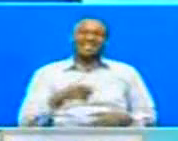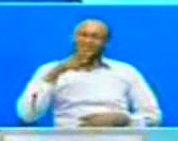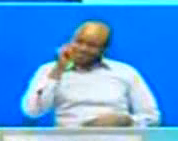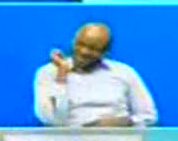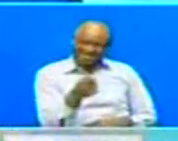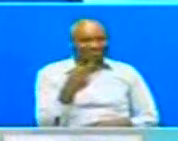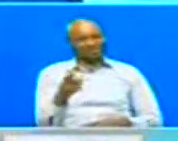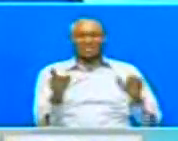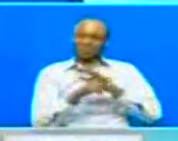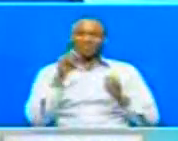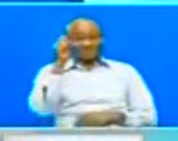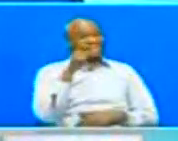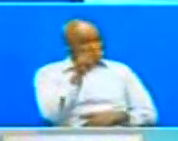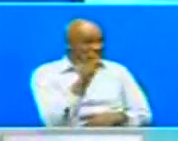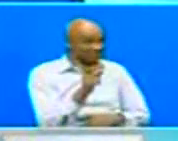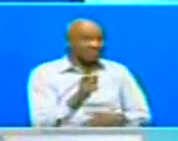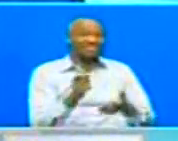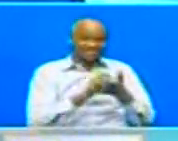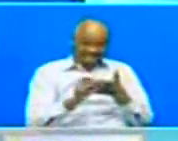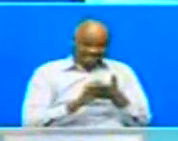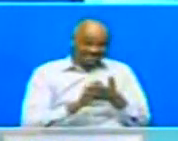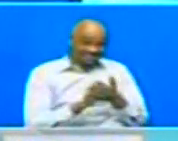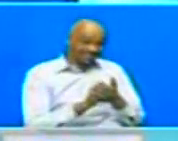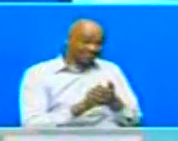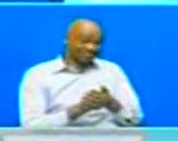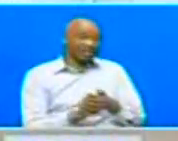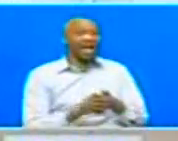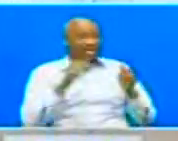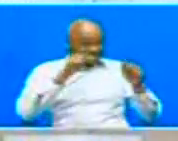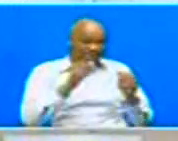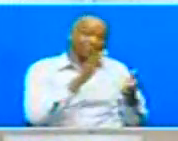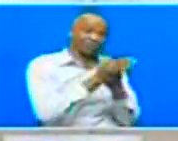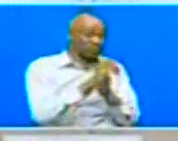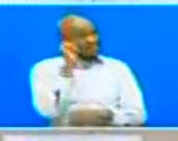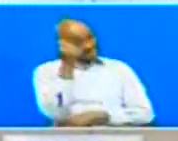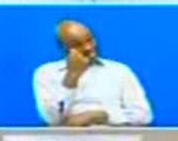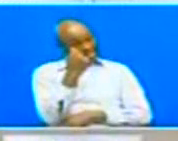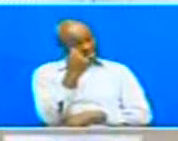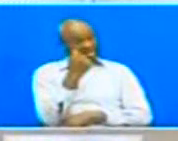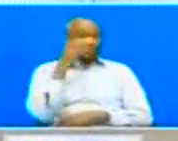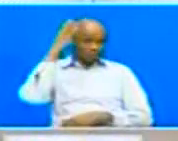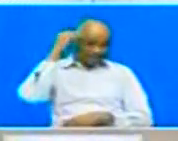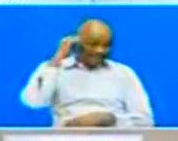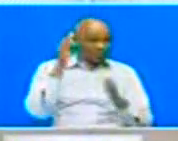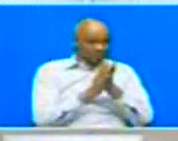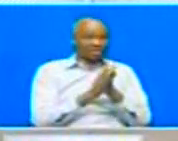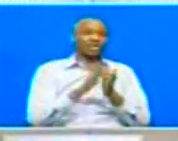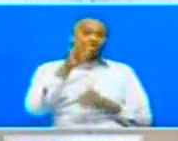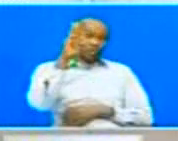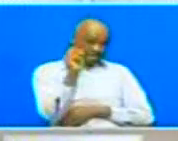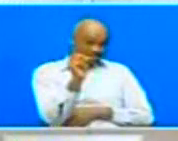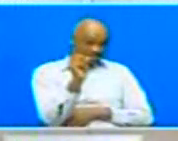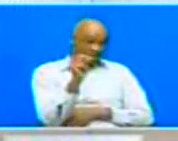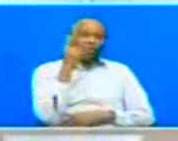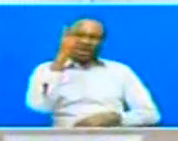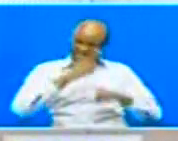president himself is the one who signed an agreement between Kenya, Somalia, and the United Nations just a